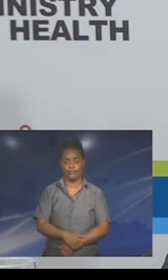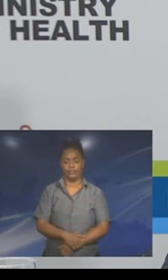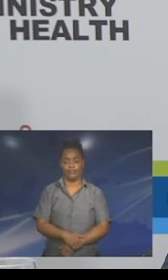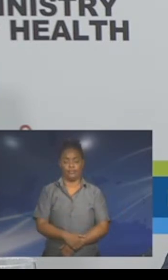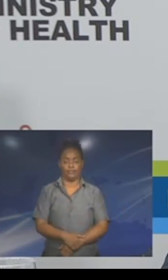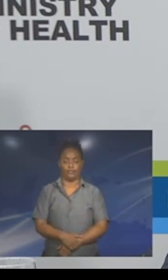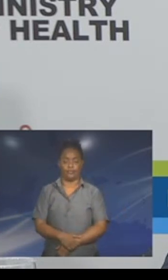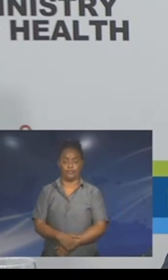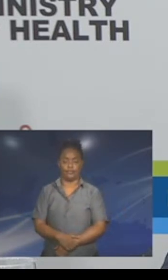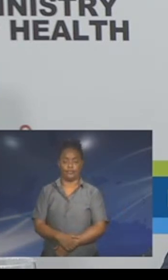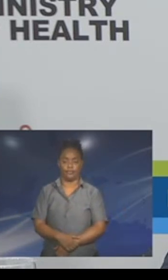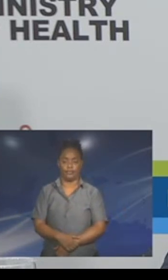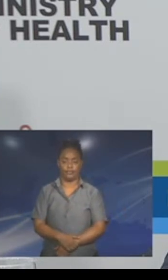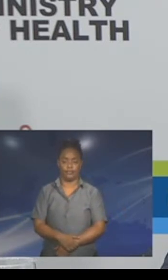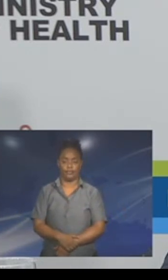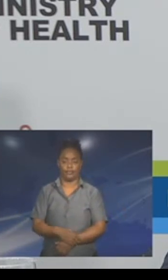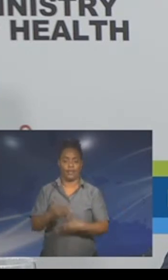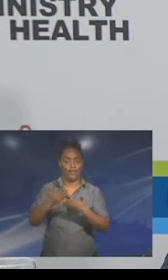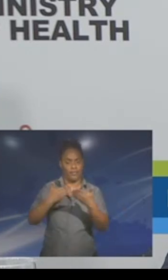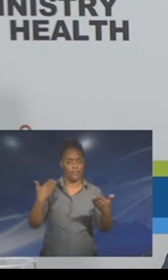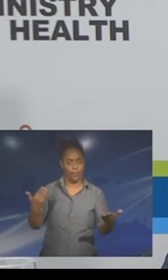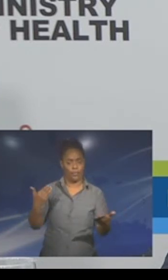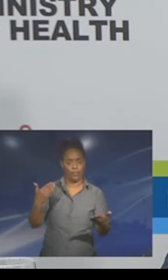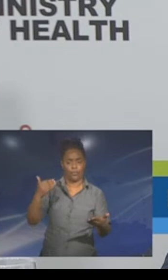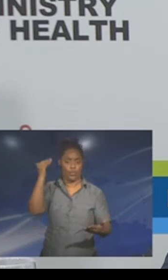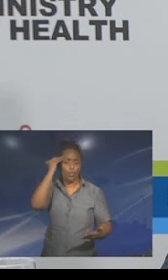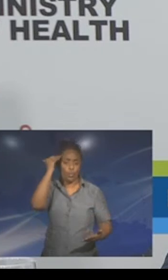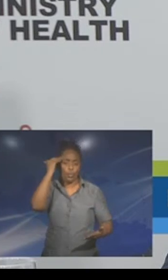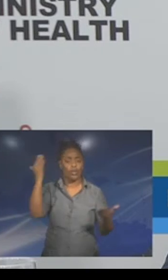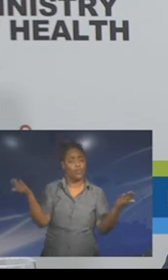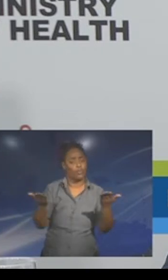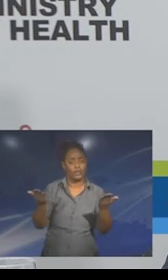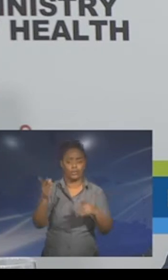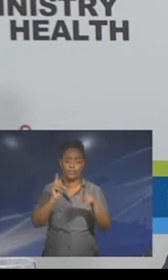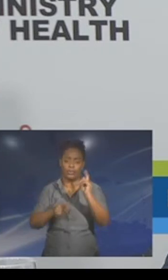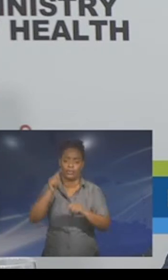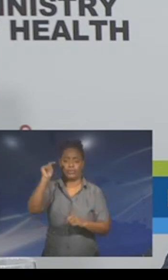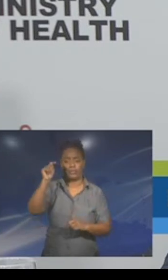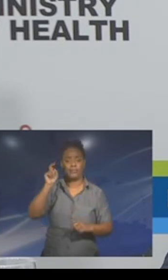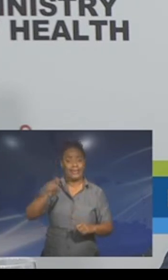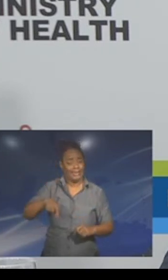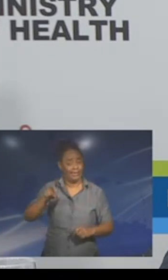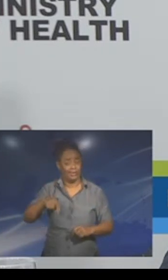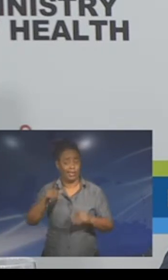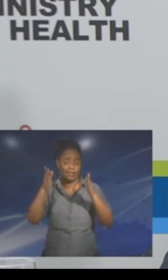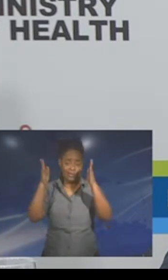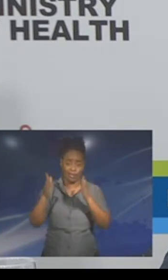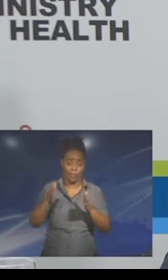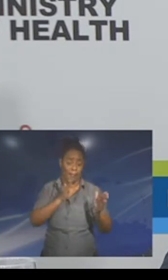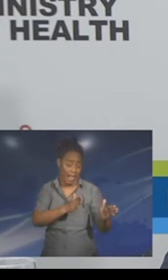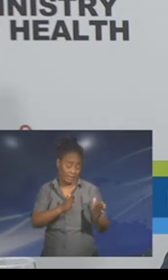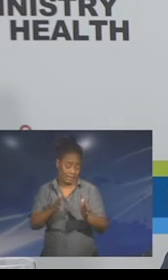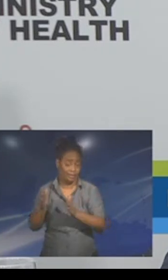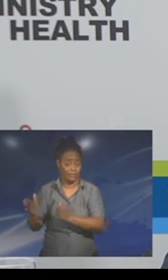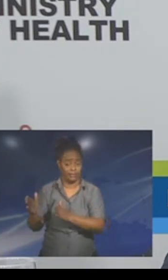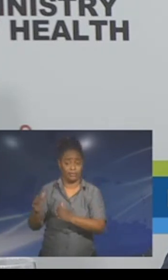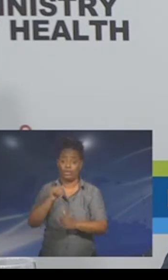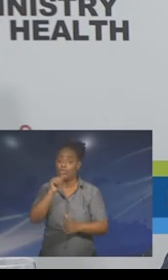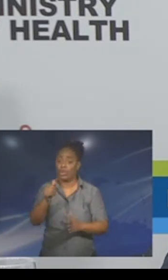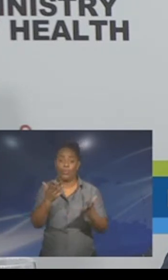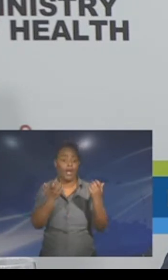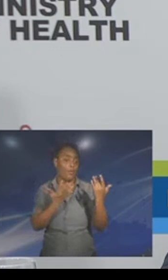saw it as a threat that we in Trinidad and Tobago needed to prepare for. We did not want to